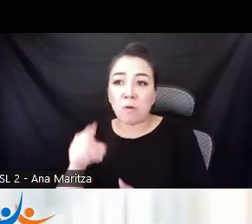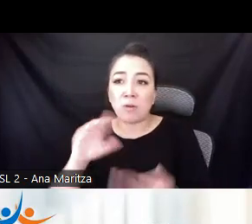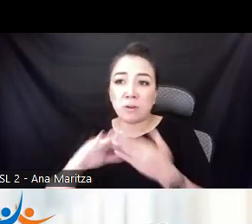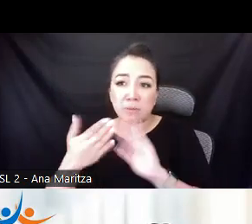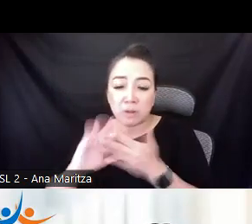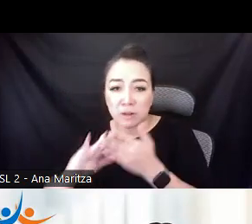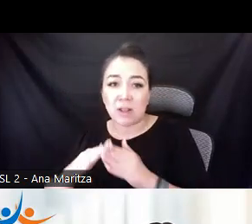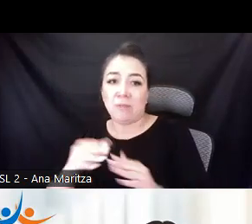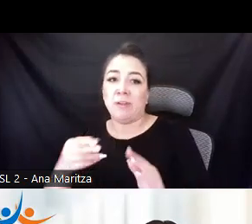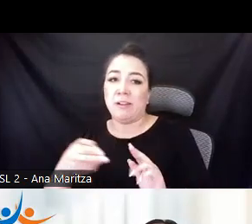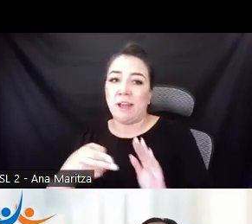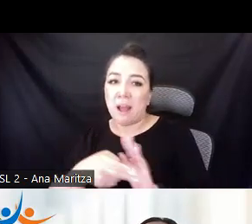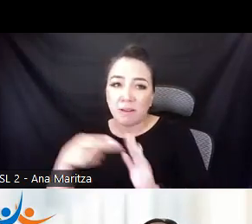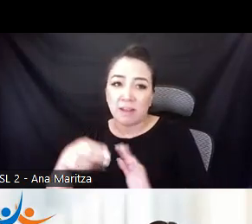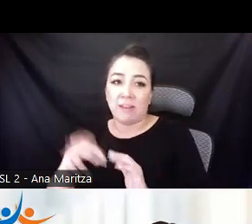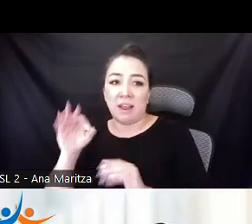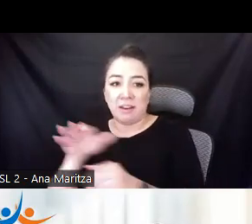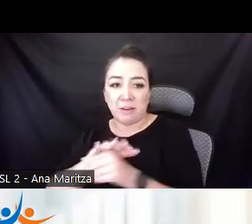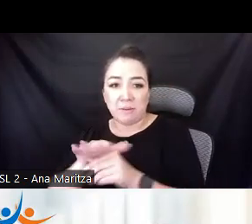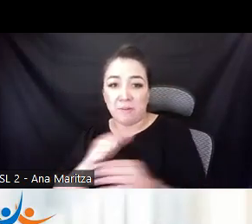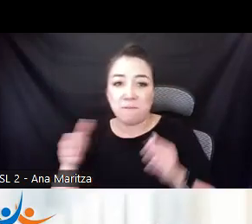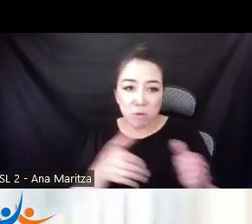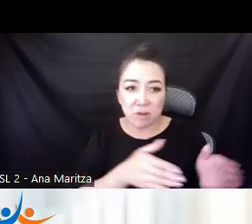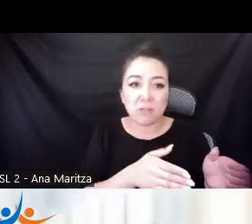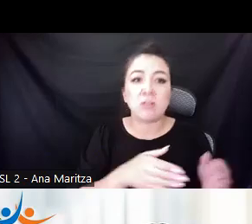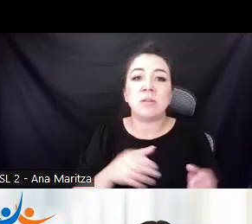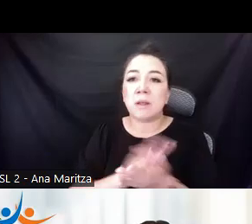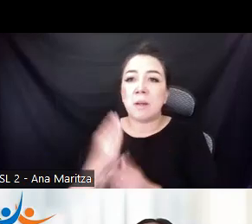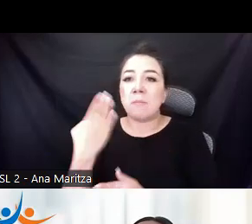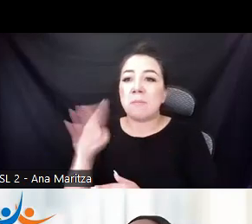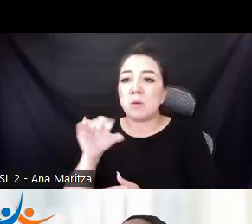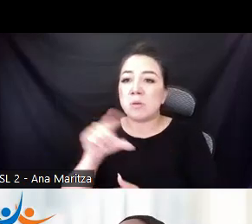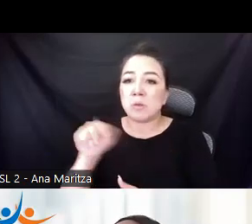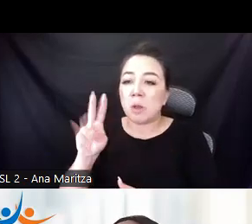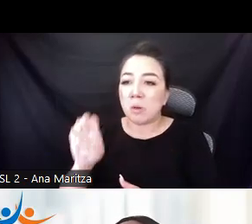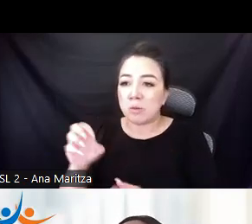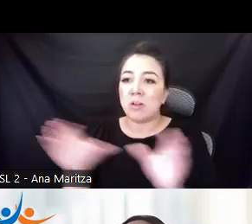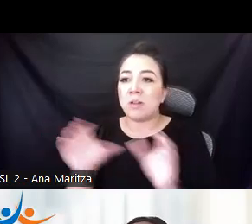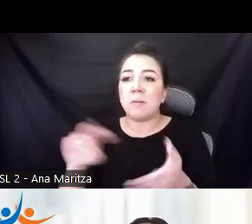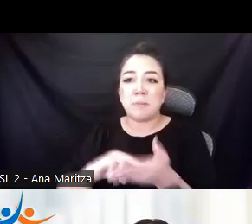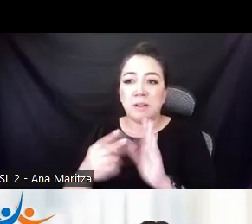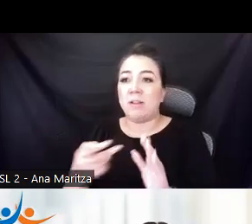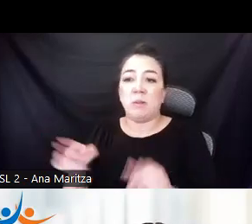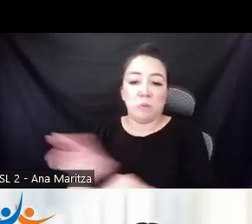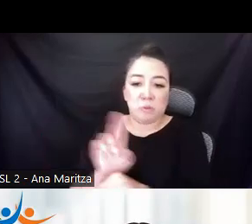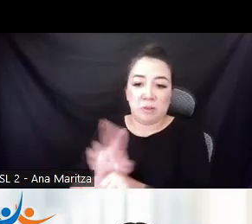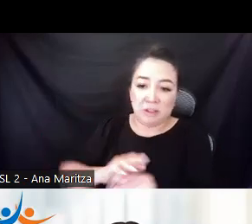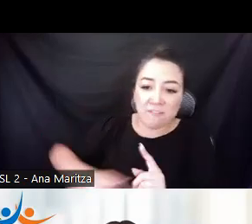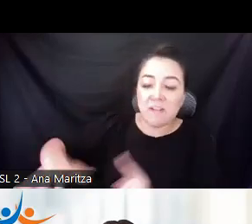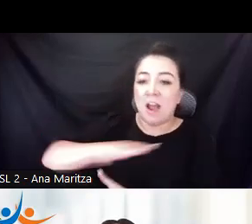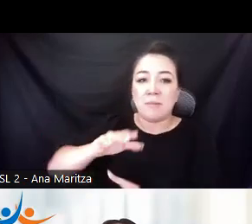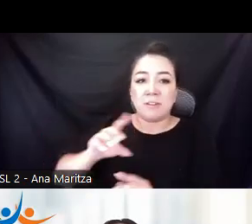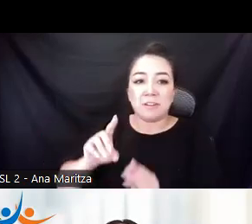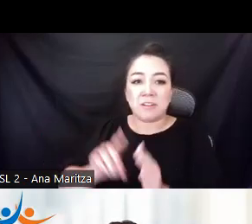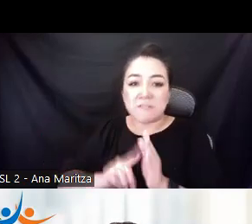and we've outlined the 9 neighborhoods of focus, to become Blue Zone certified, meaning it optimizes the environment and develops